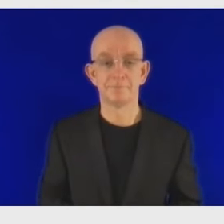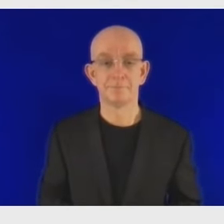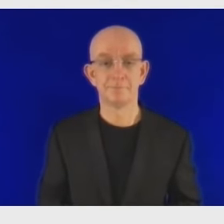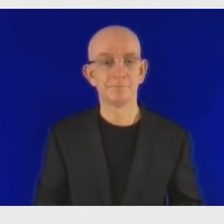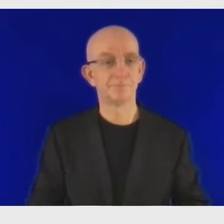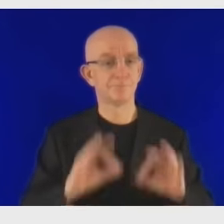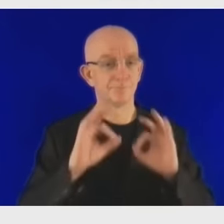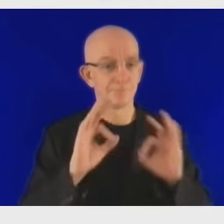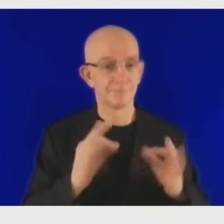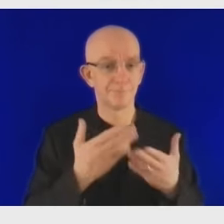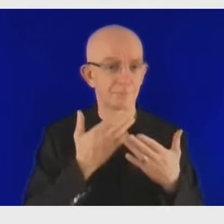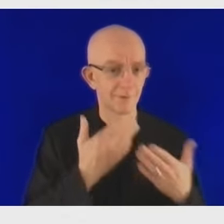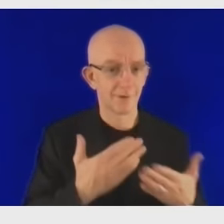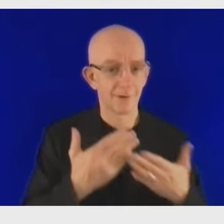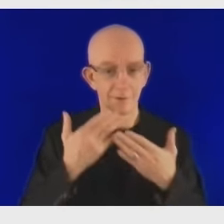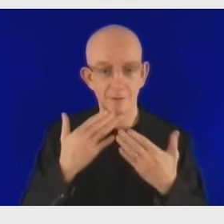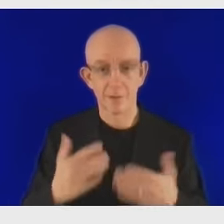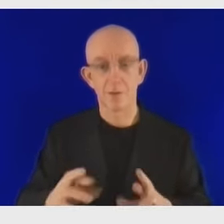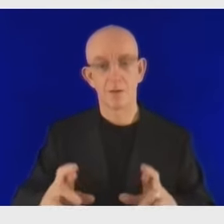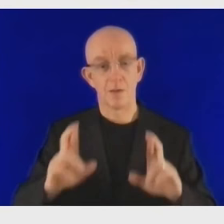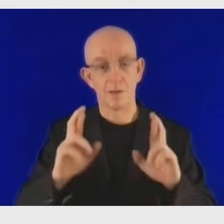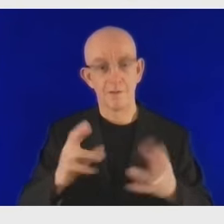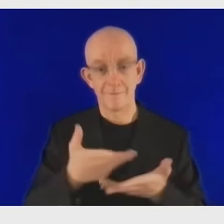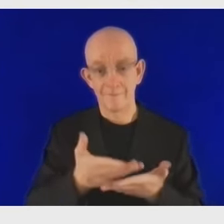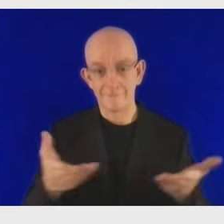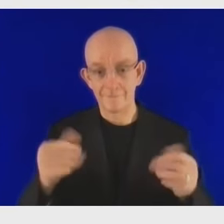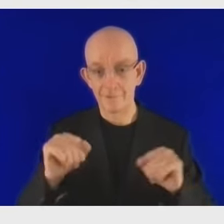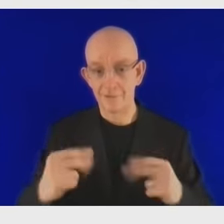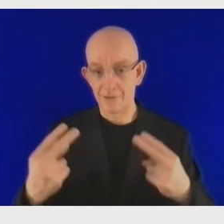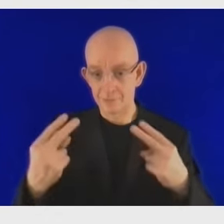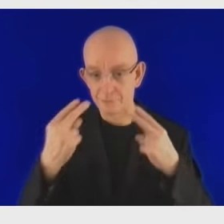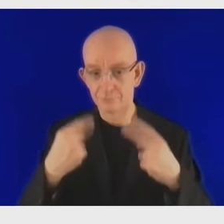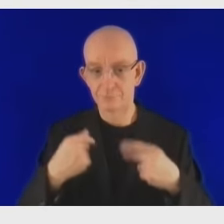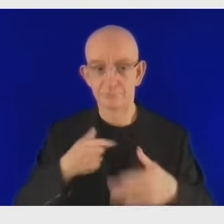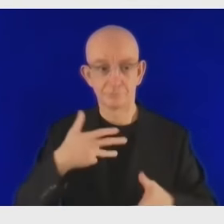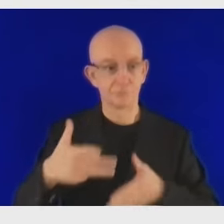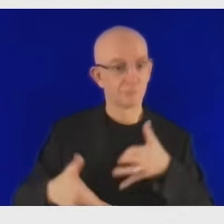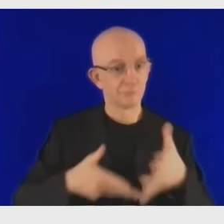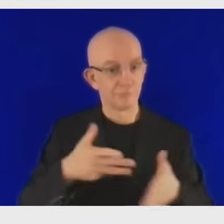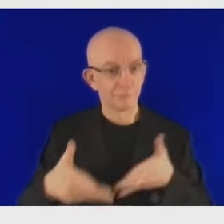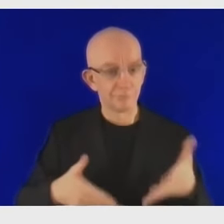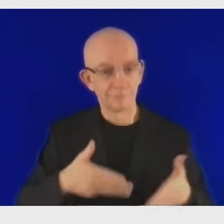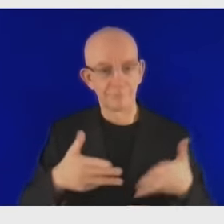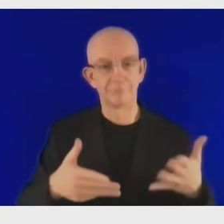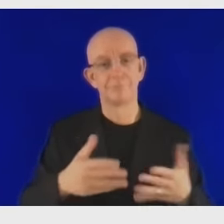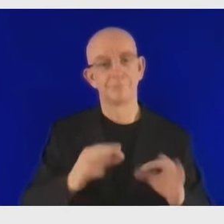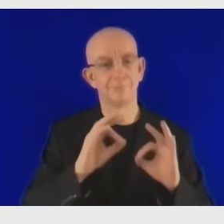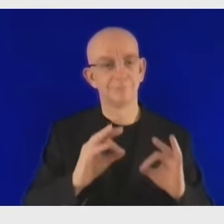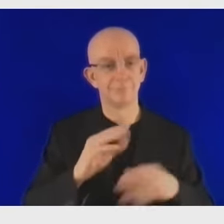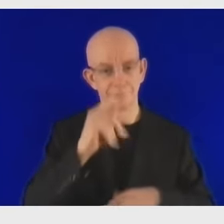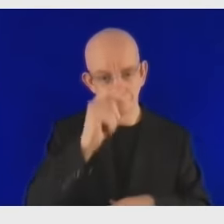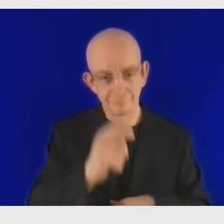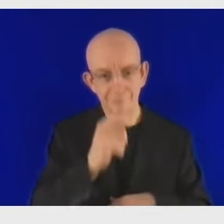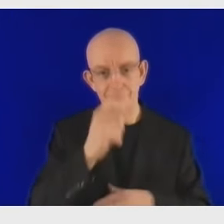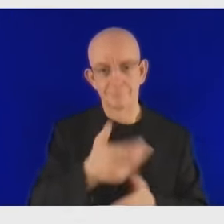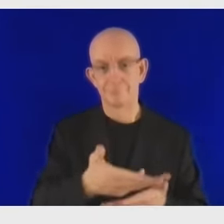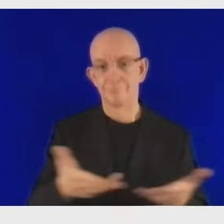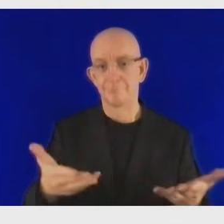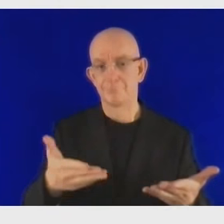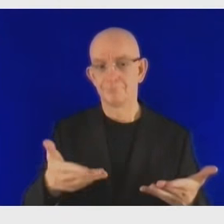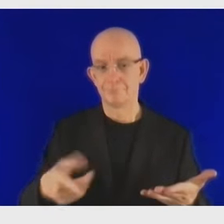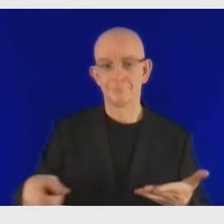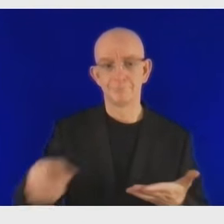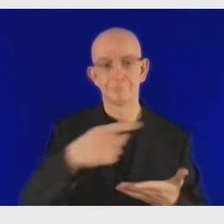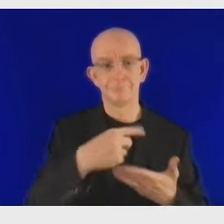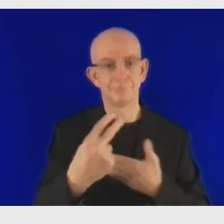to everyone joining this virtual dialogue today. What an amazing panel. Thank you, Jayathma. You continue to disrupt, as the SG said you